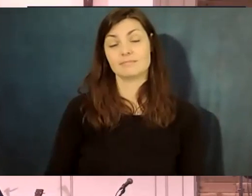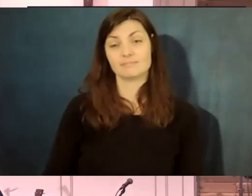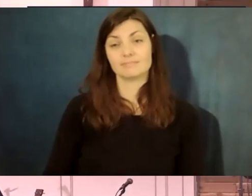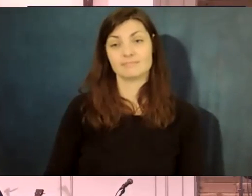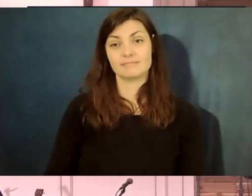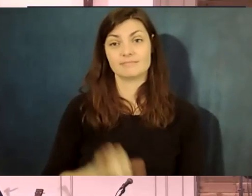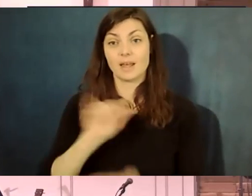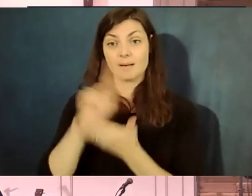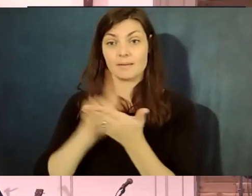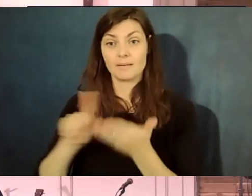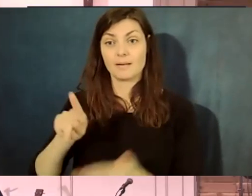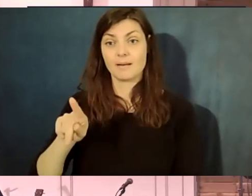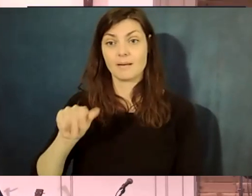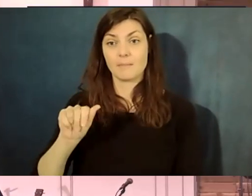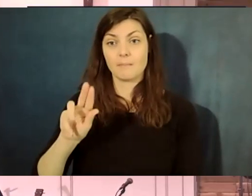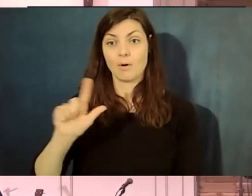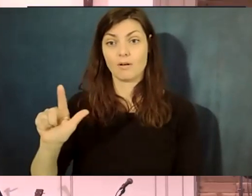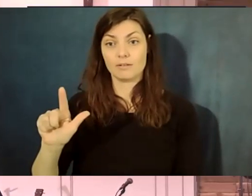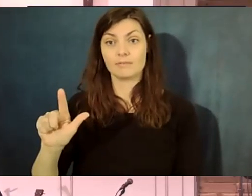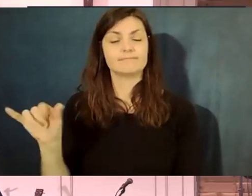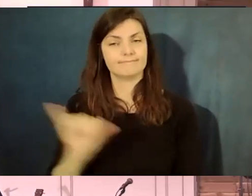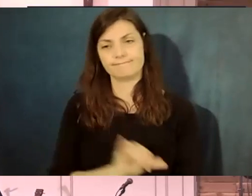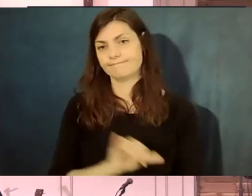Like Paul said, Moses says it here.